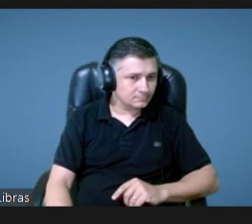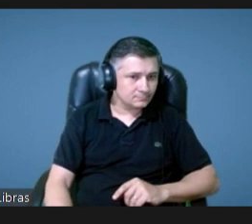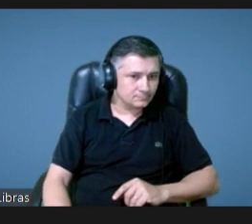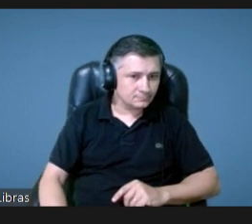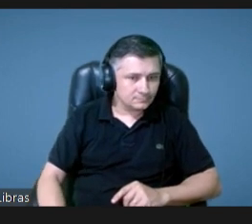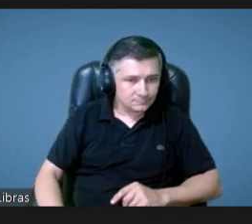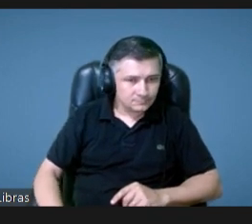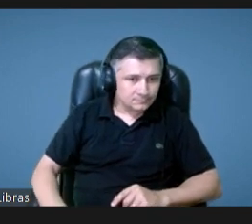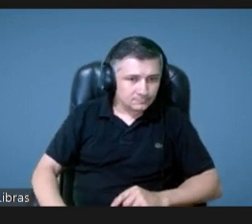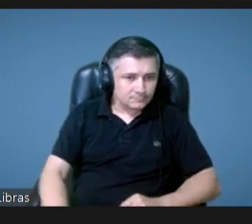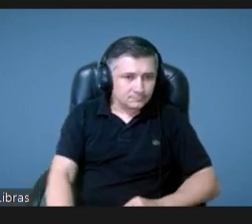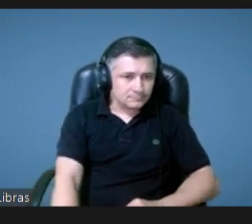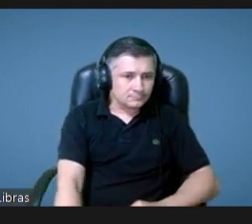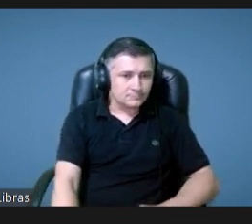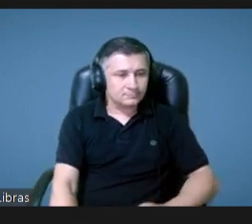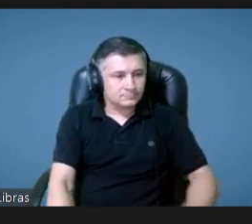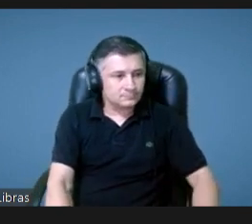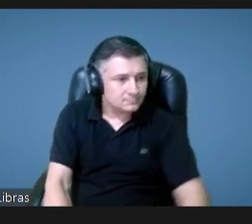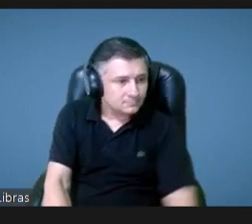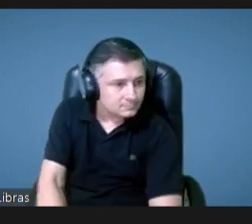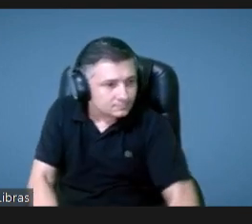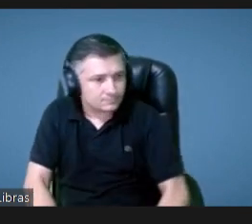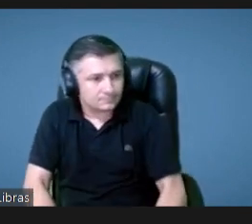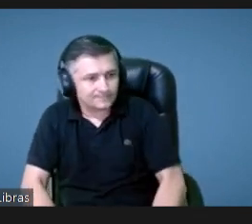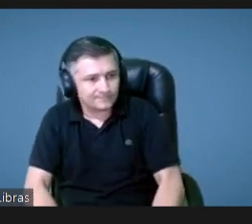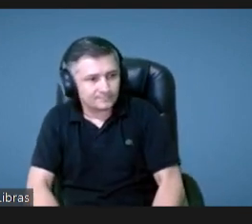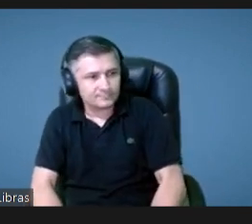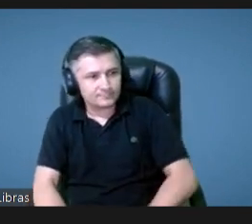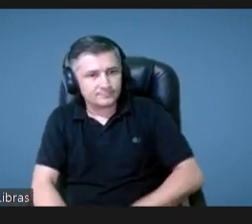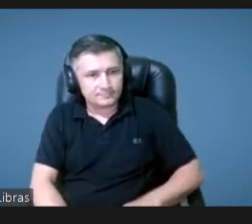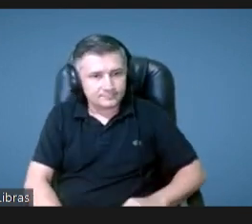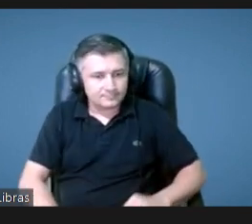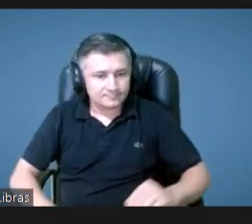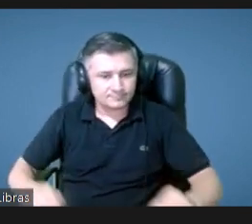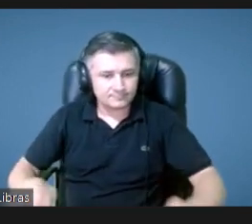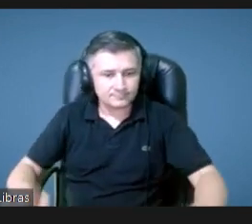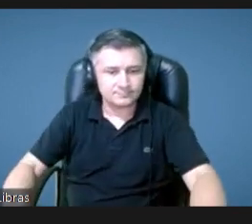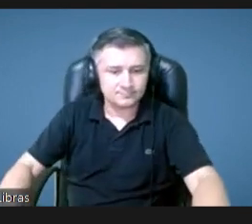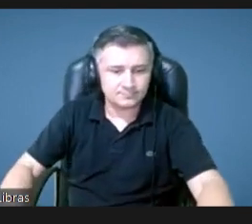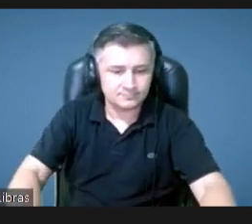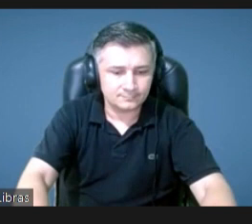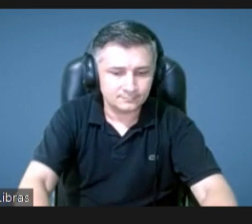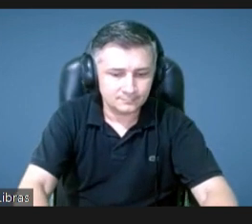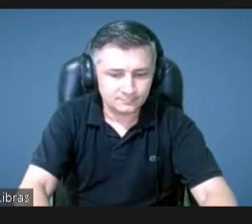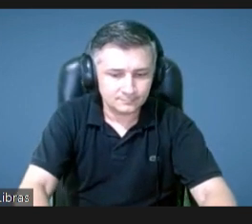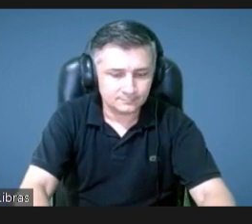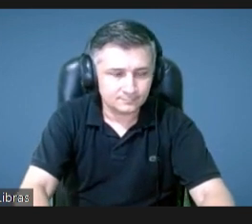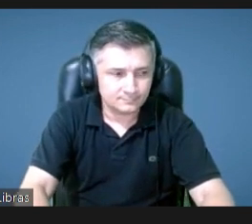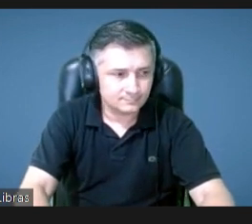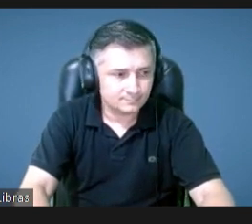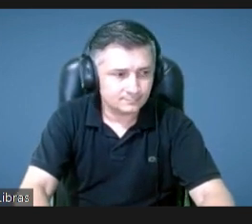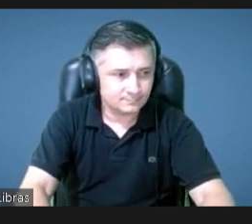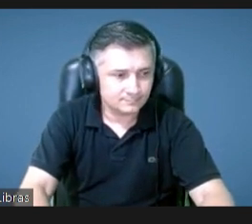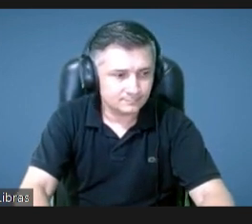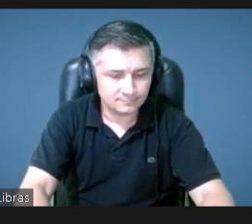The next question comes from Rafael Reder from Safra.